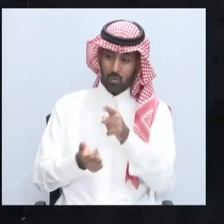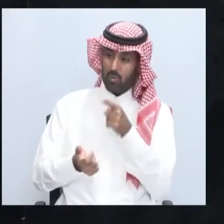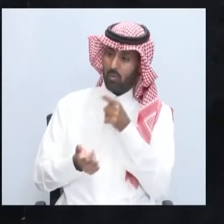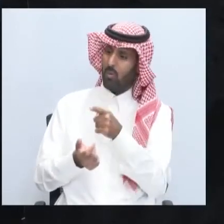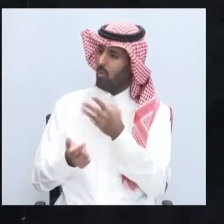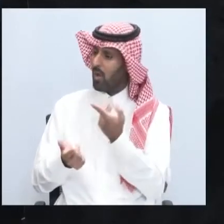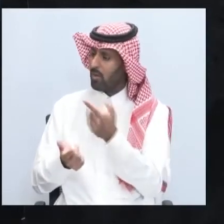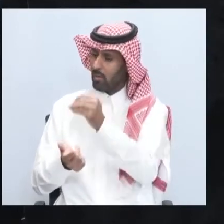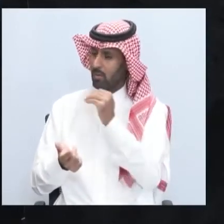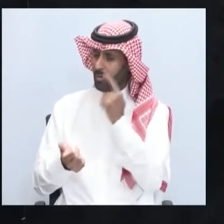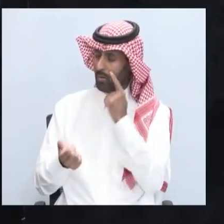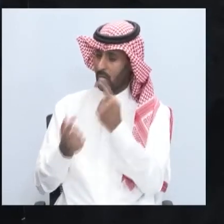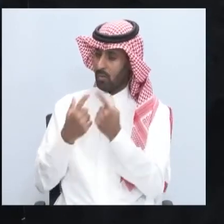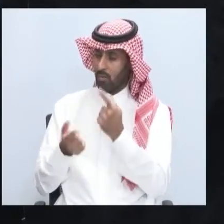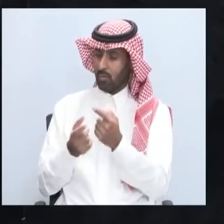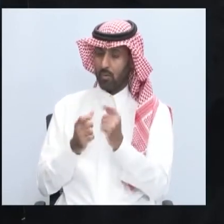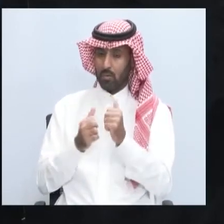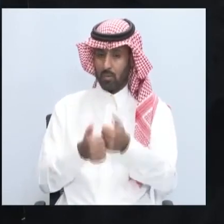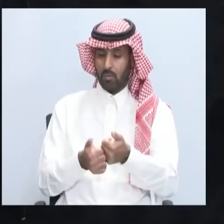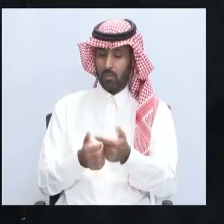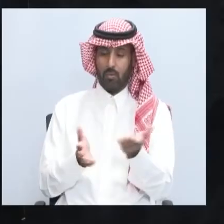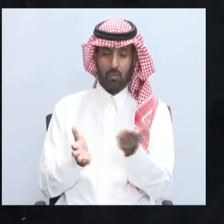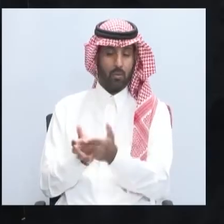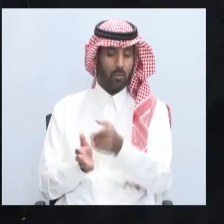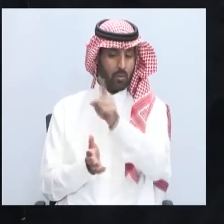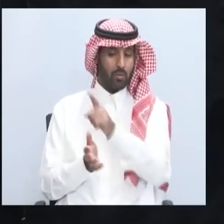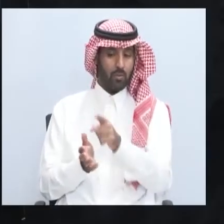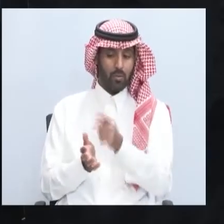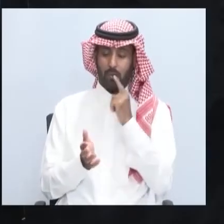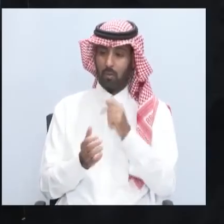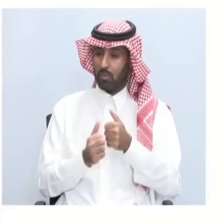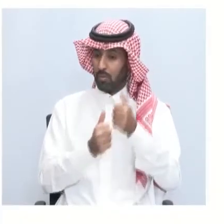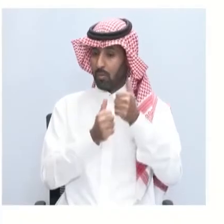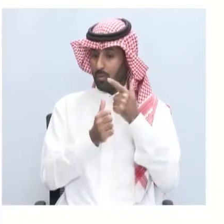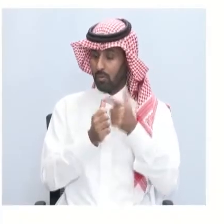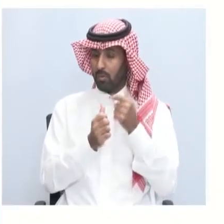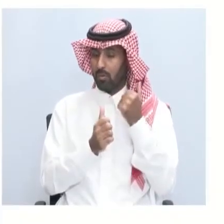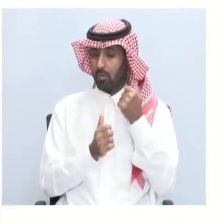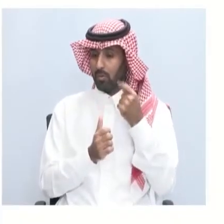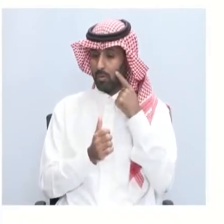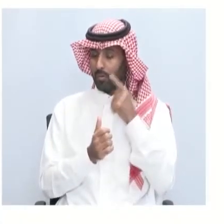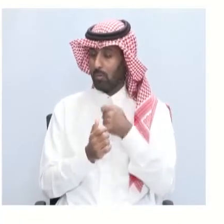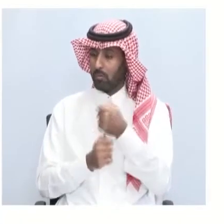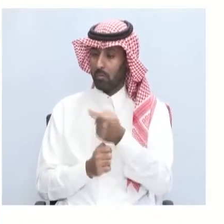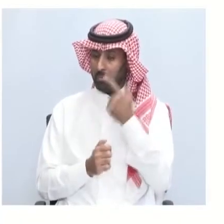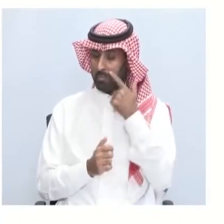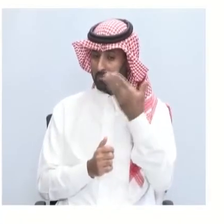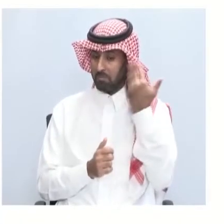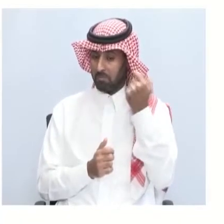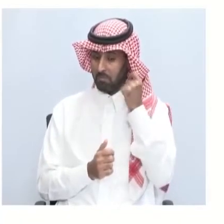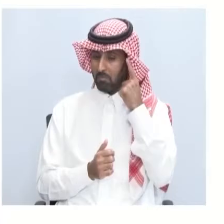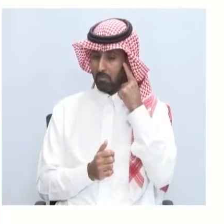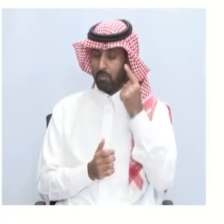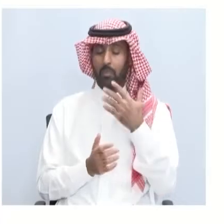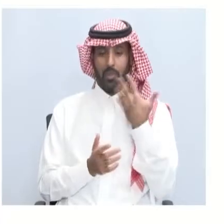So quiz always revolves around questions, and of course they win some awards, maybe money. The show is famous for